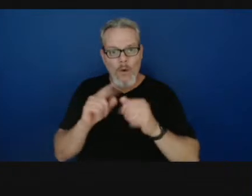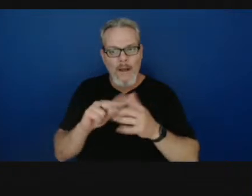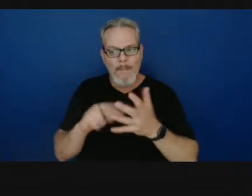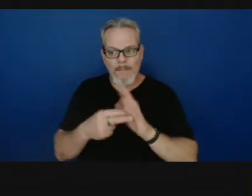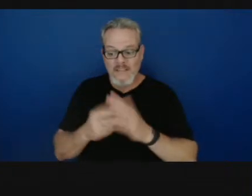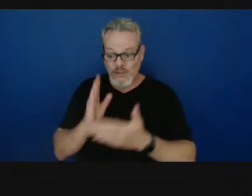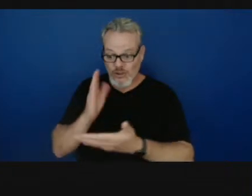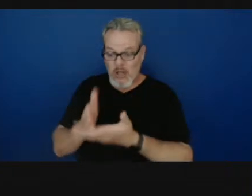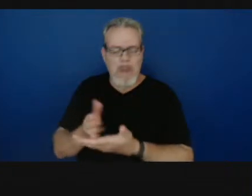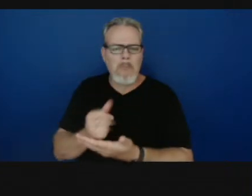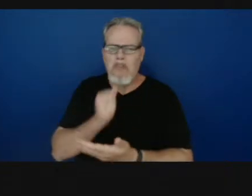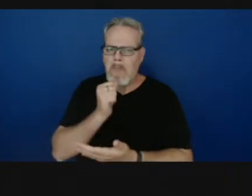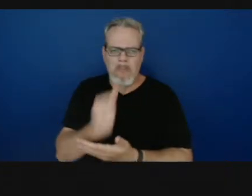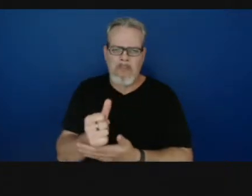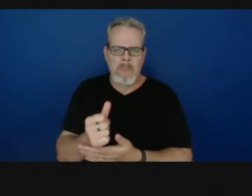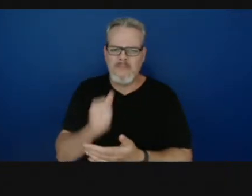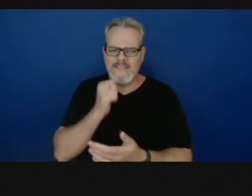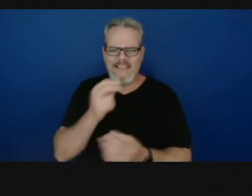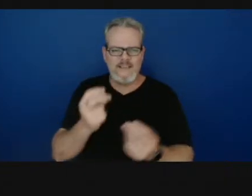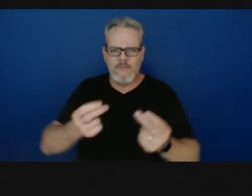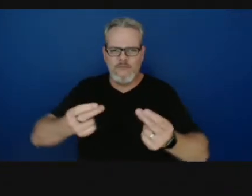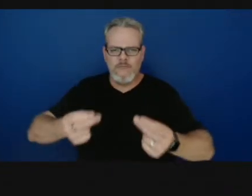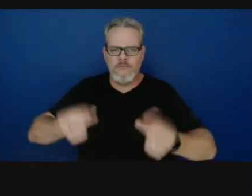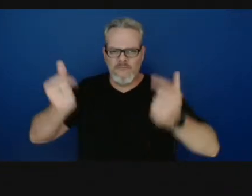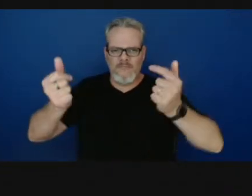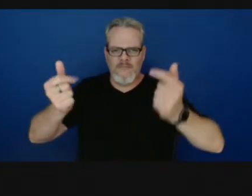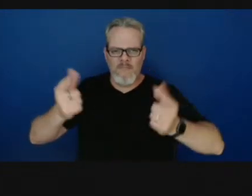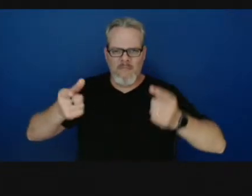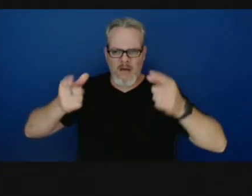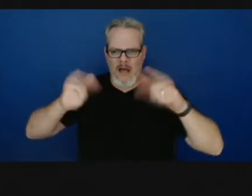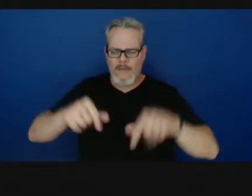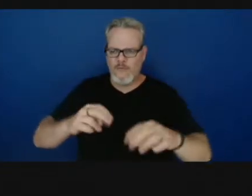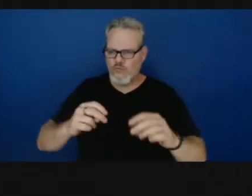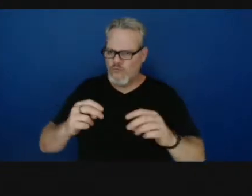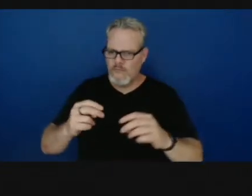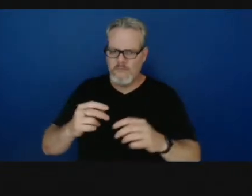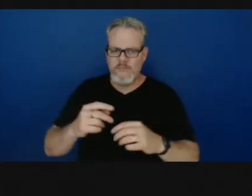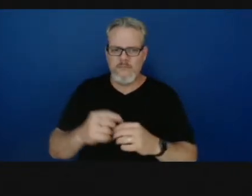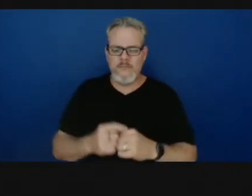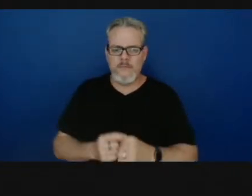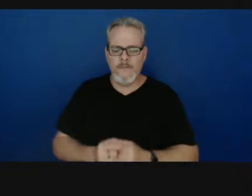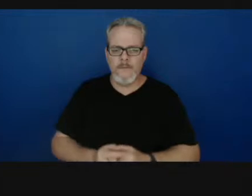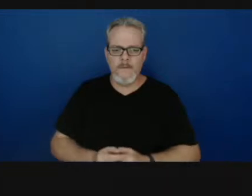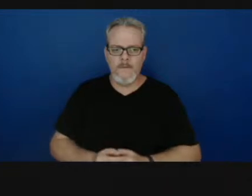and that's one of the things that we will continue to see throughout this eruption.